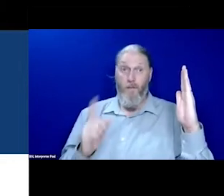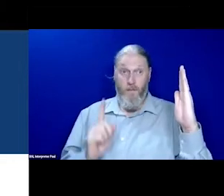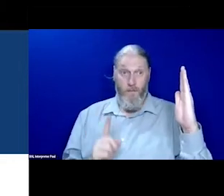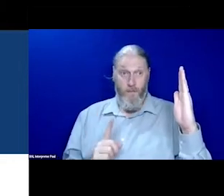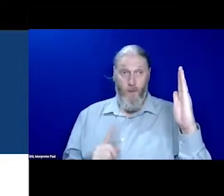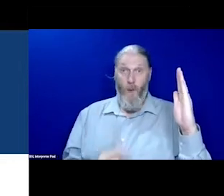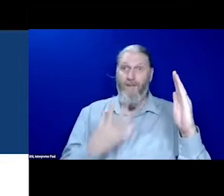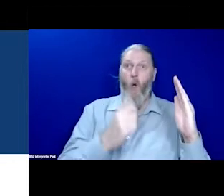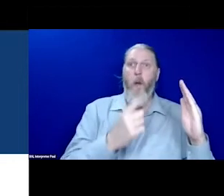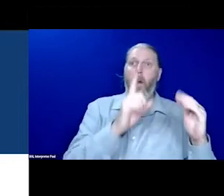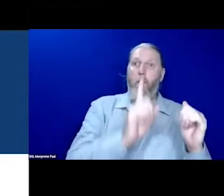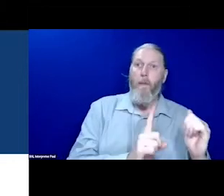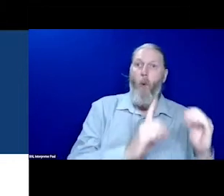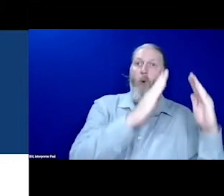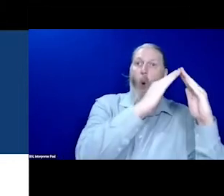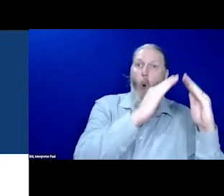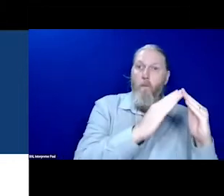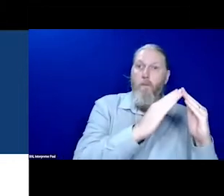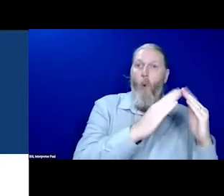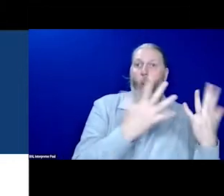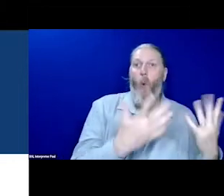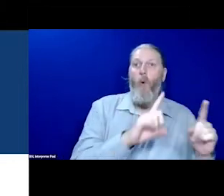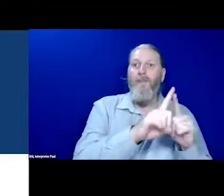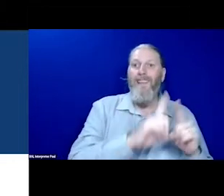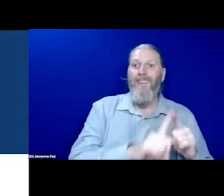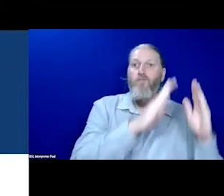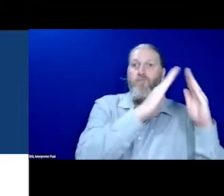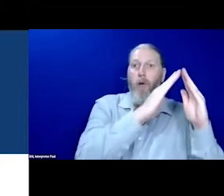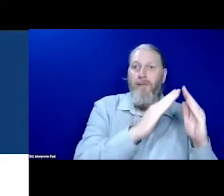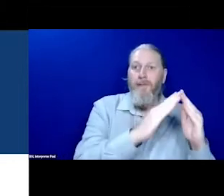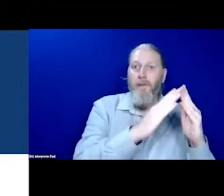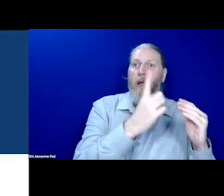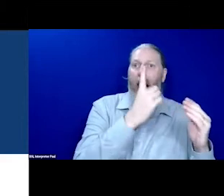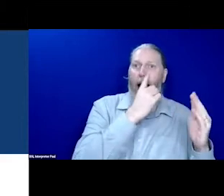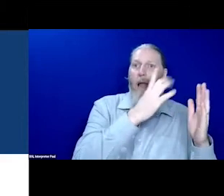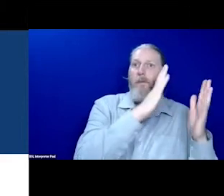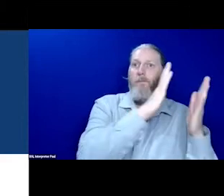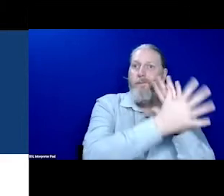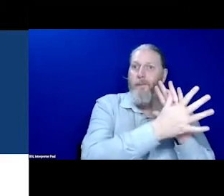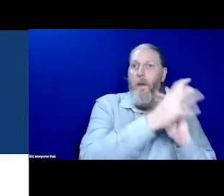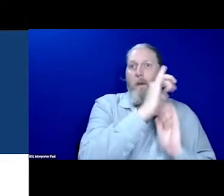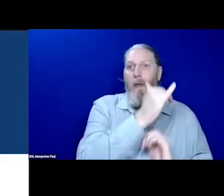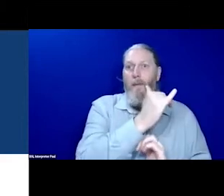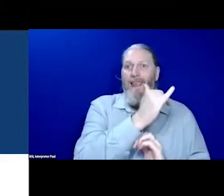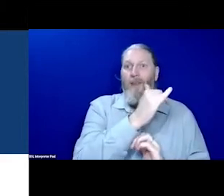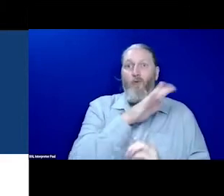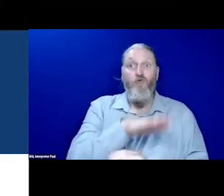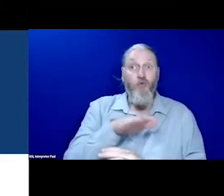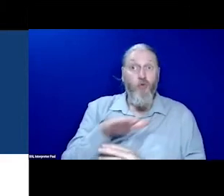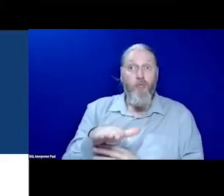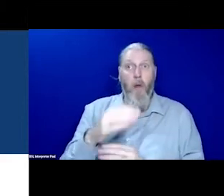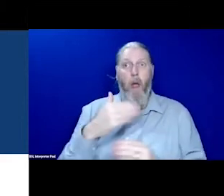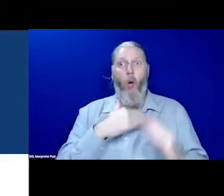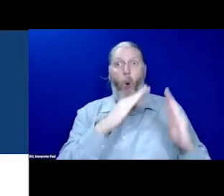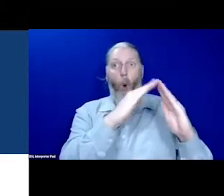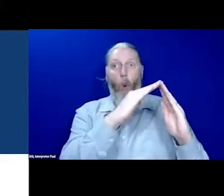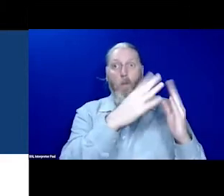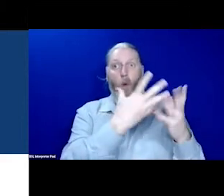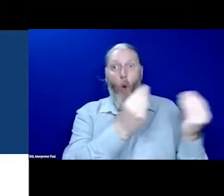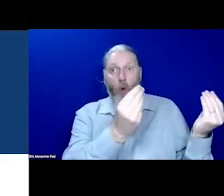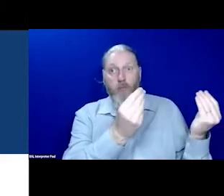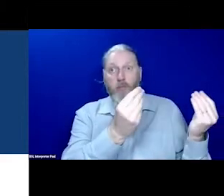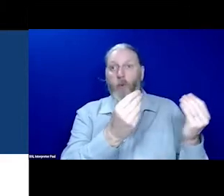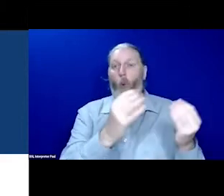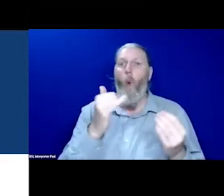and properties can be directly impacted. So children might lose where they're living. They might directly experience